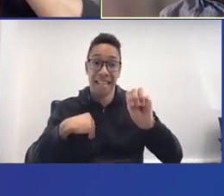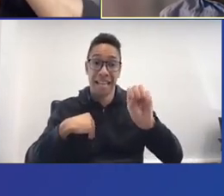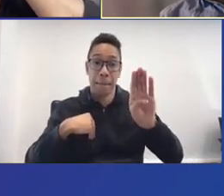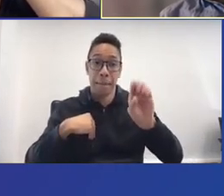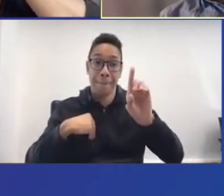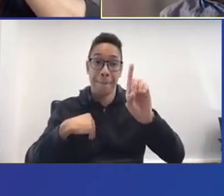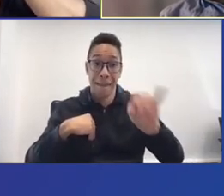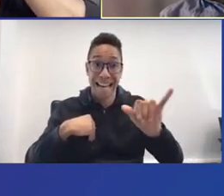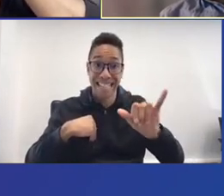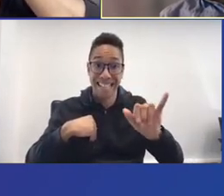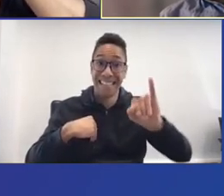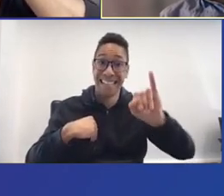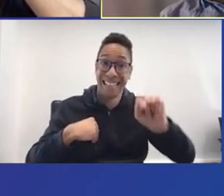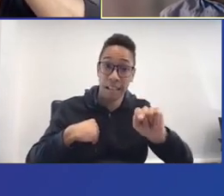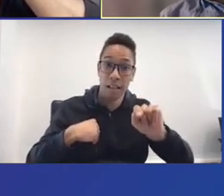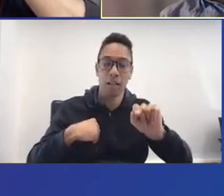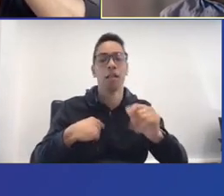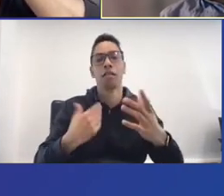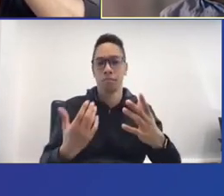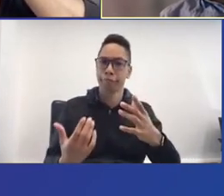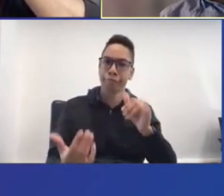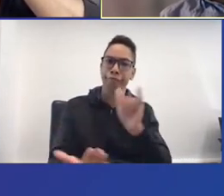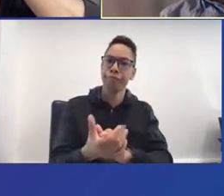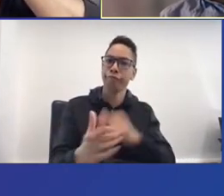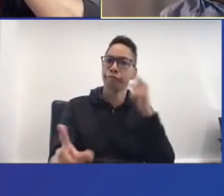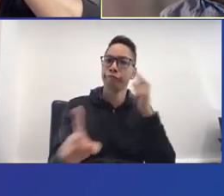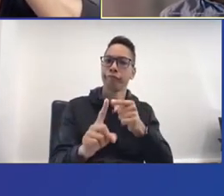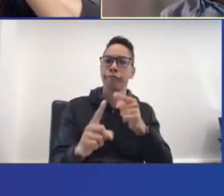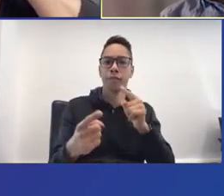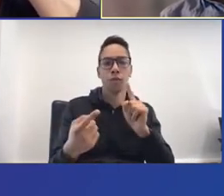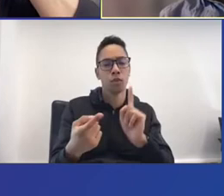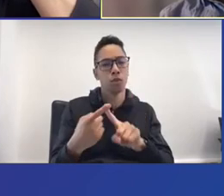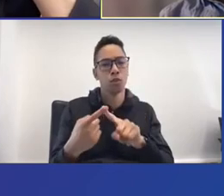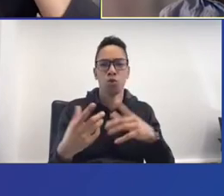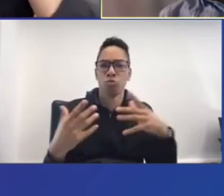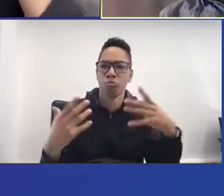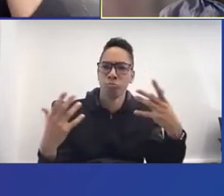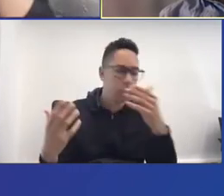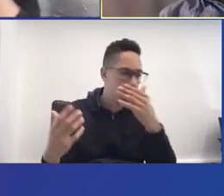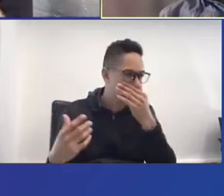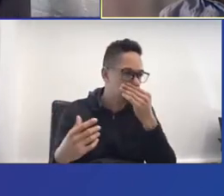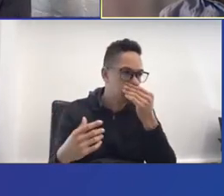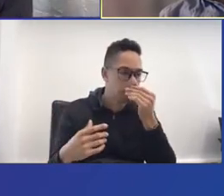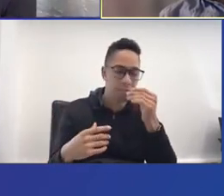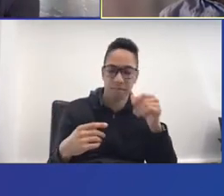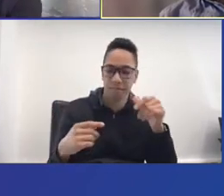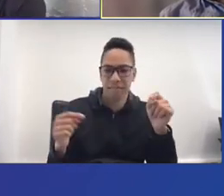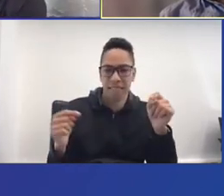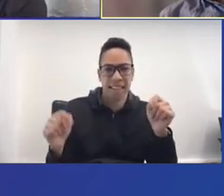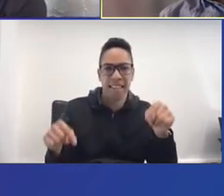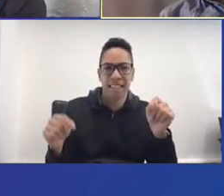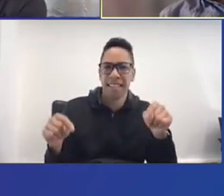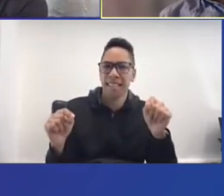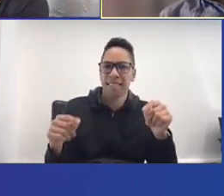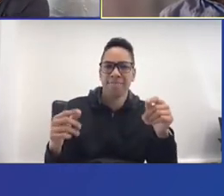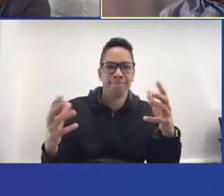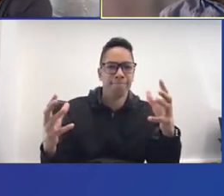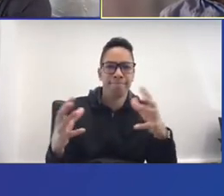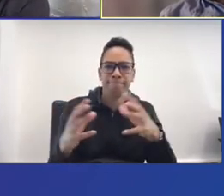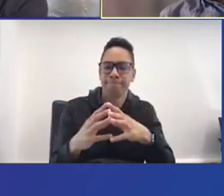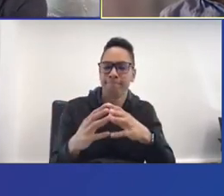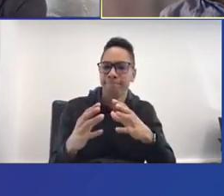it speaks to this meta level, this you know,